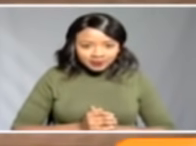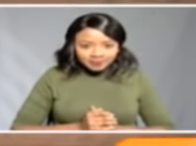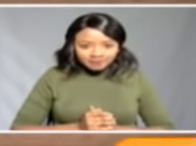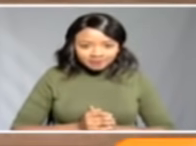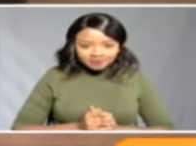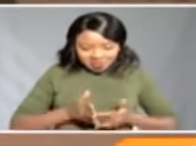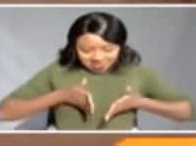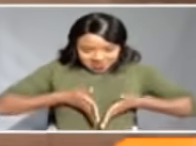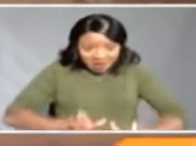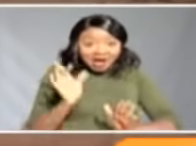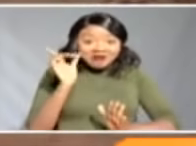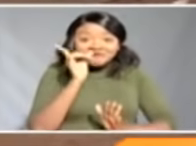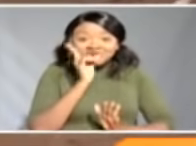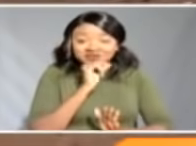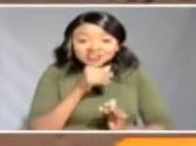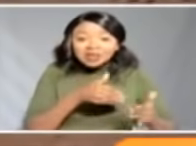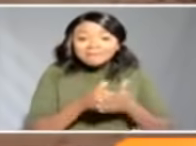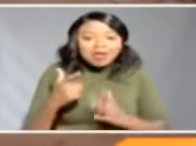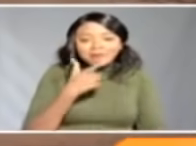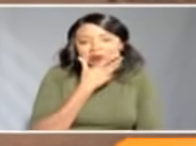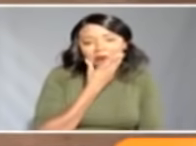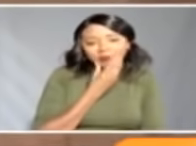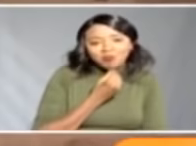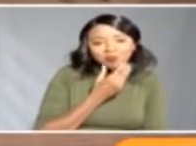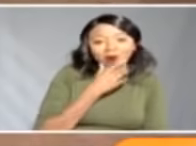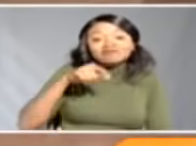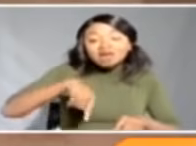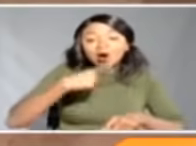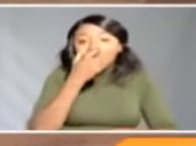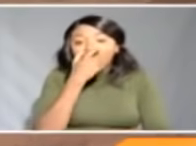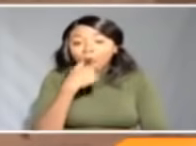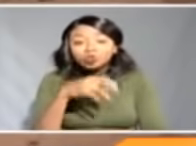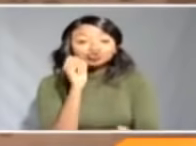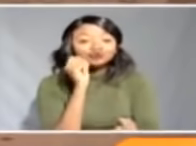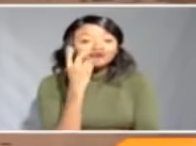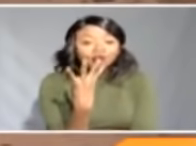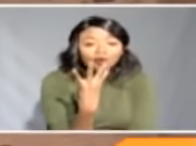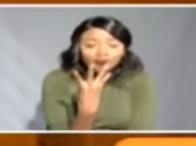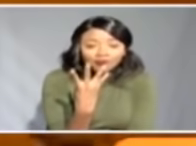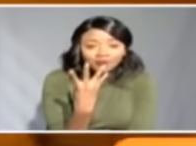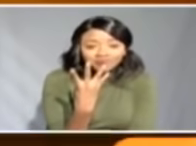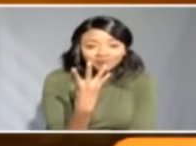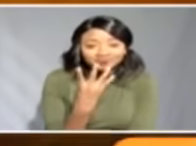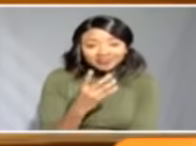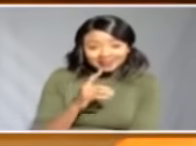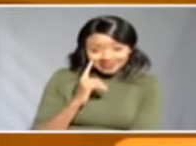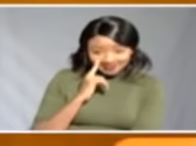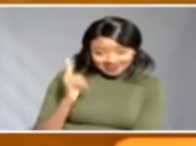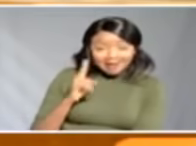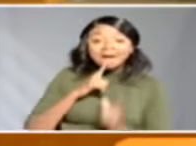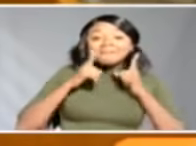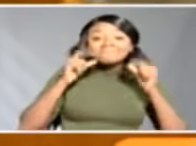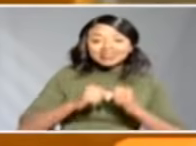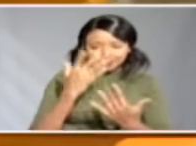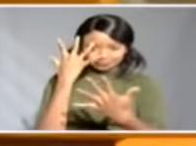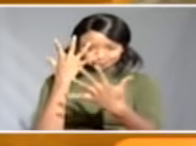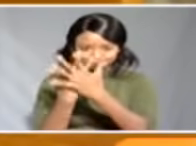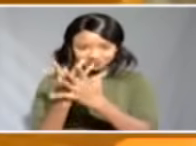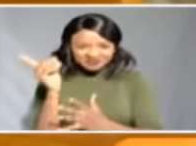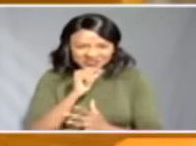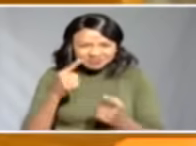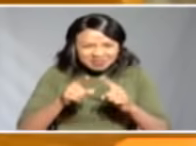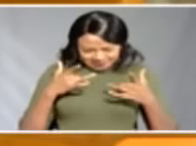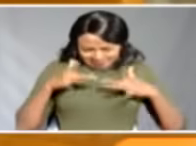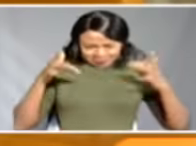She gave birth to a baby boy who is 4 years old now. The man of God was arrested but denied